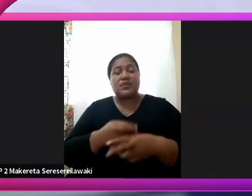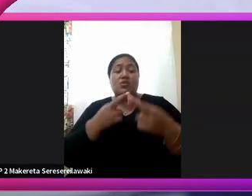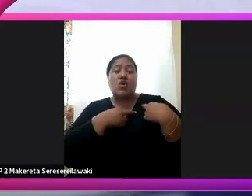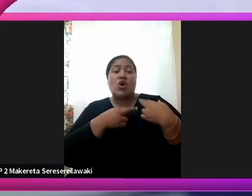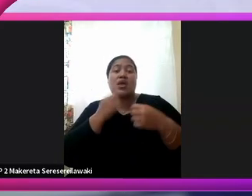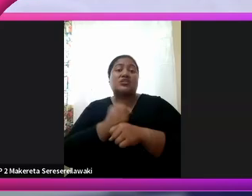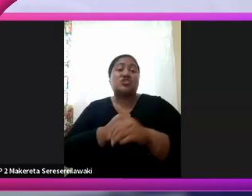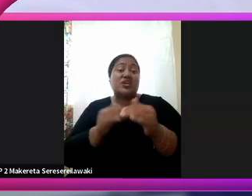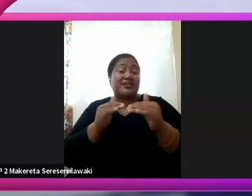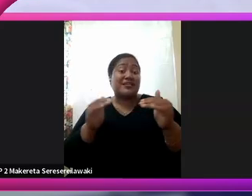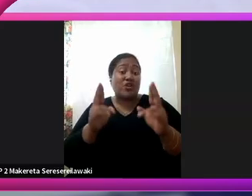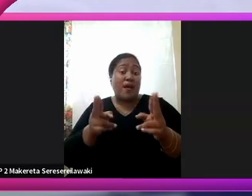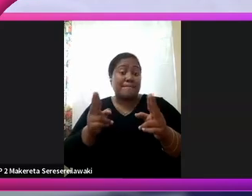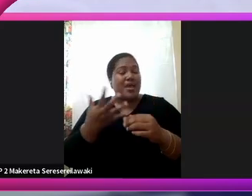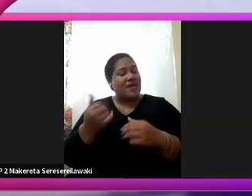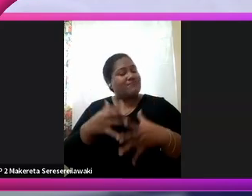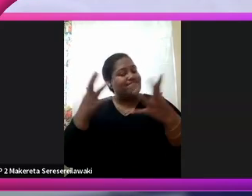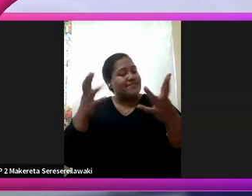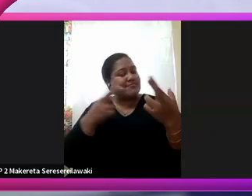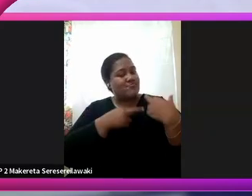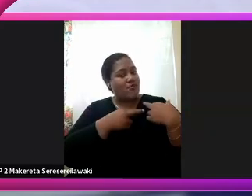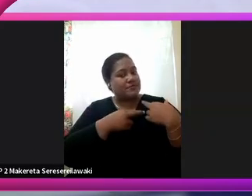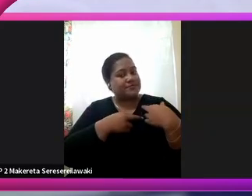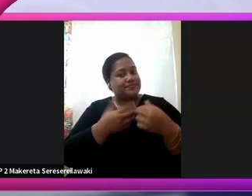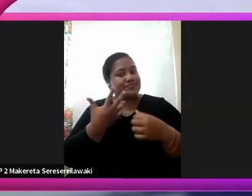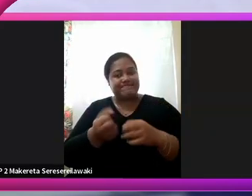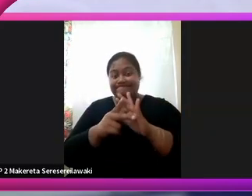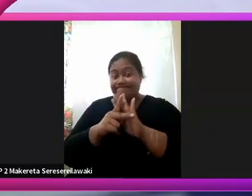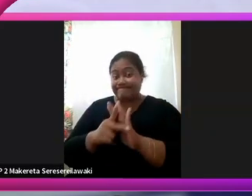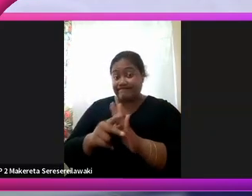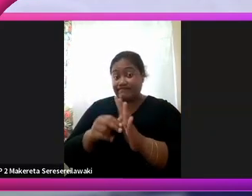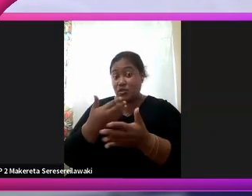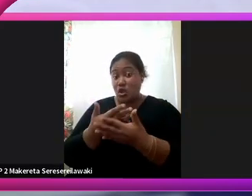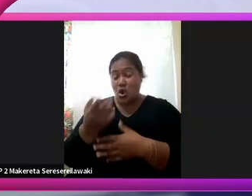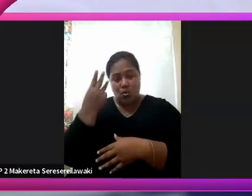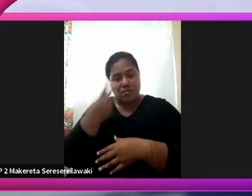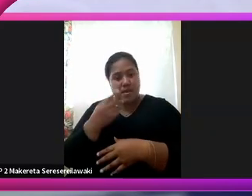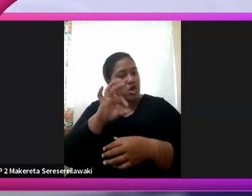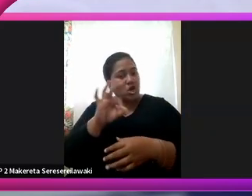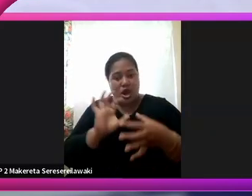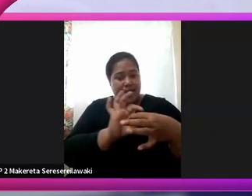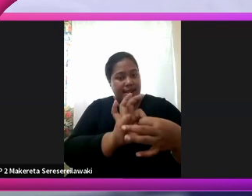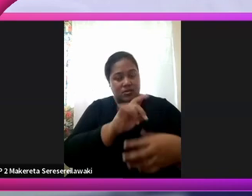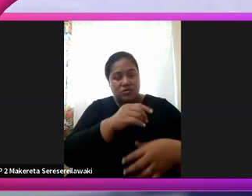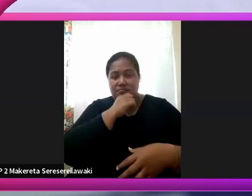play a big role where put certain pressure to women and not linked to a man, and we're not sure